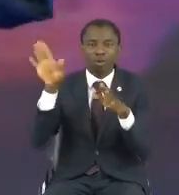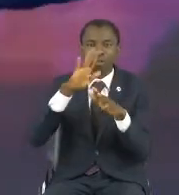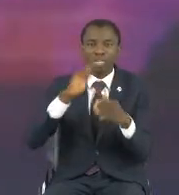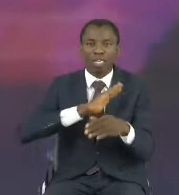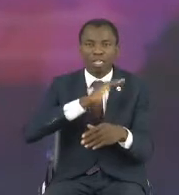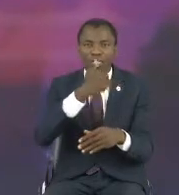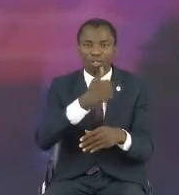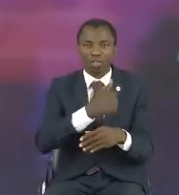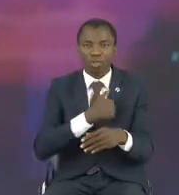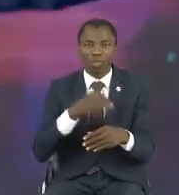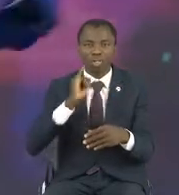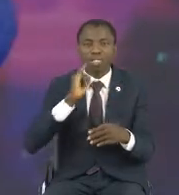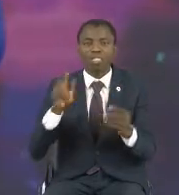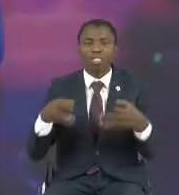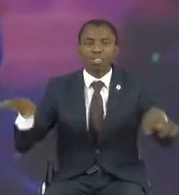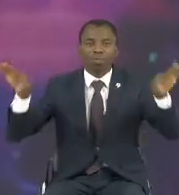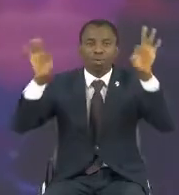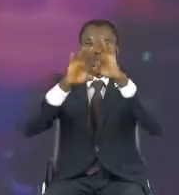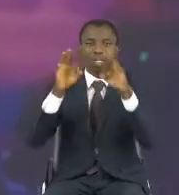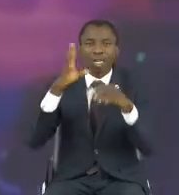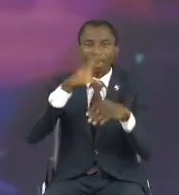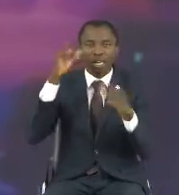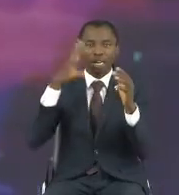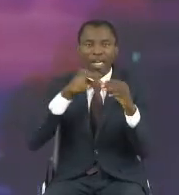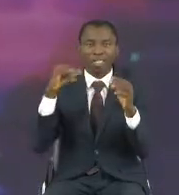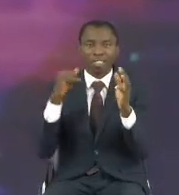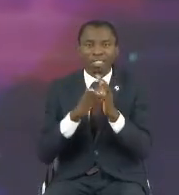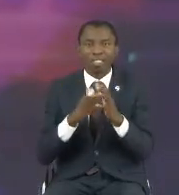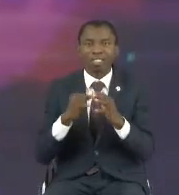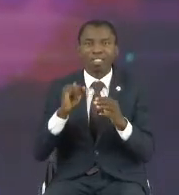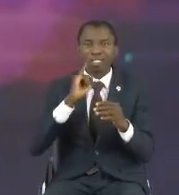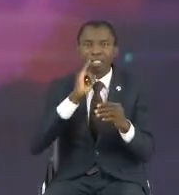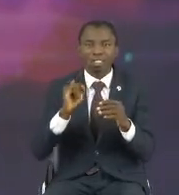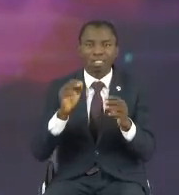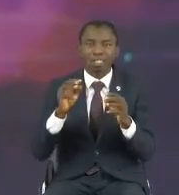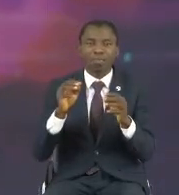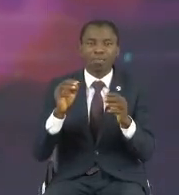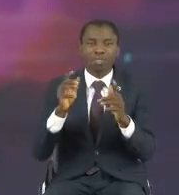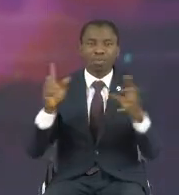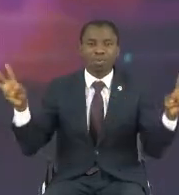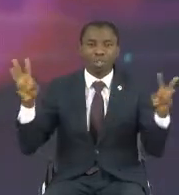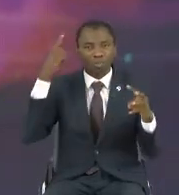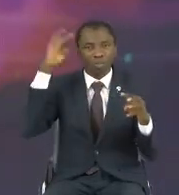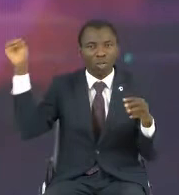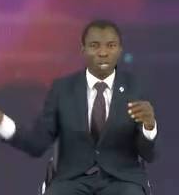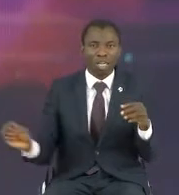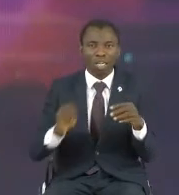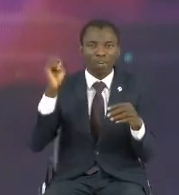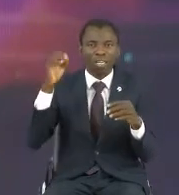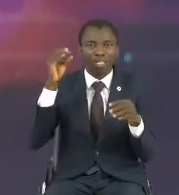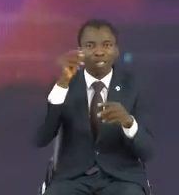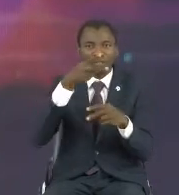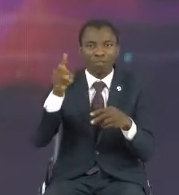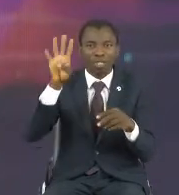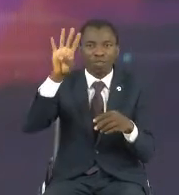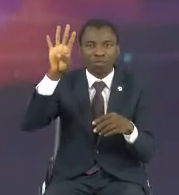ceases forever. Verse 49, in verse 49, that he,